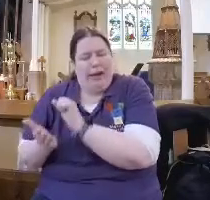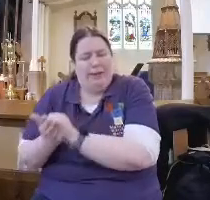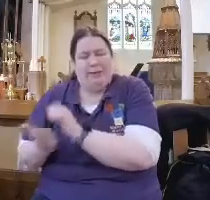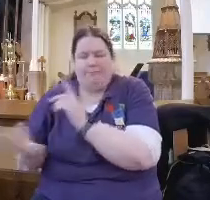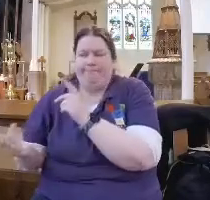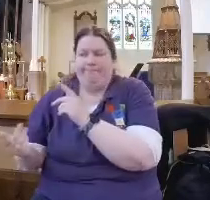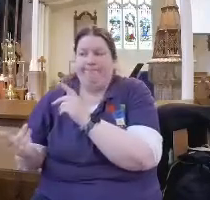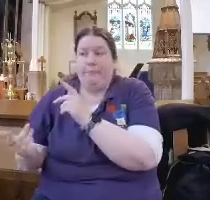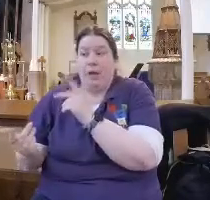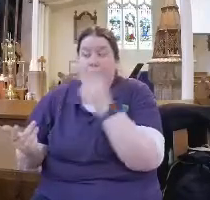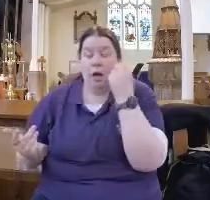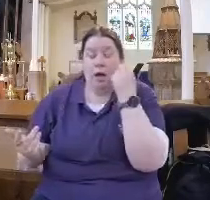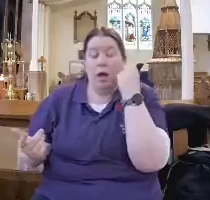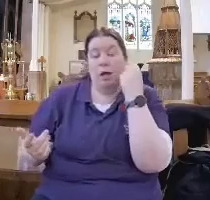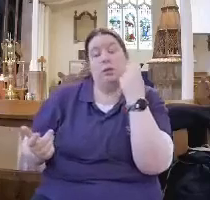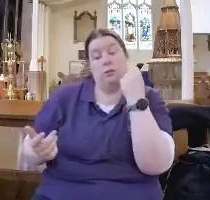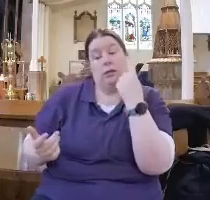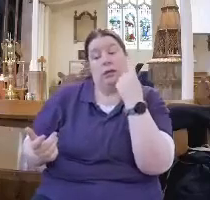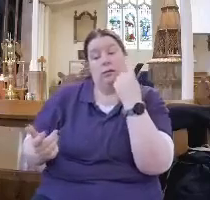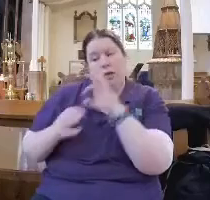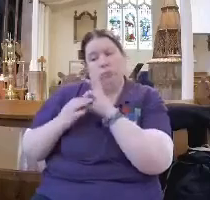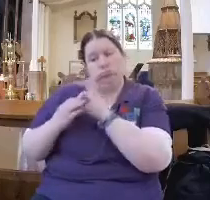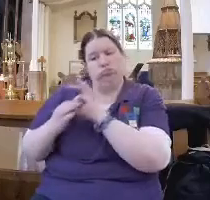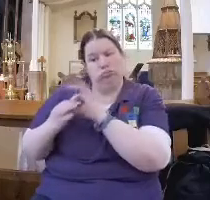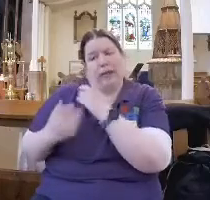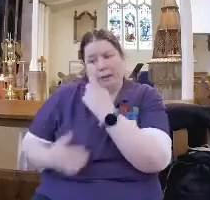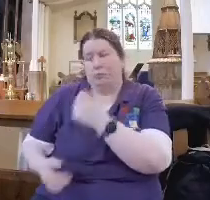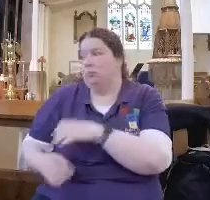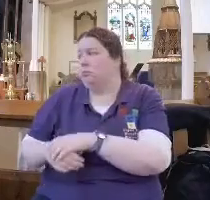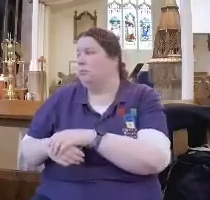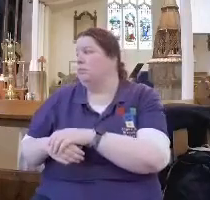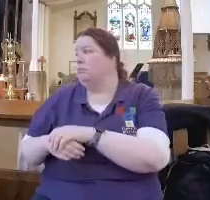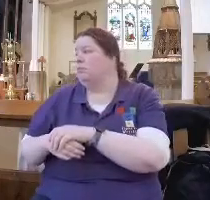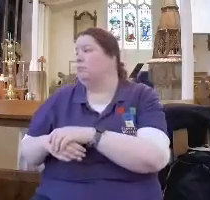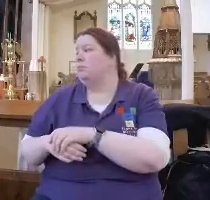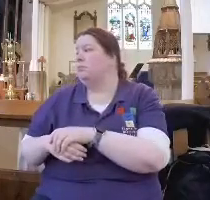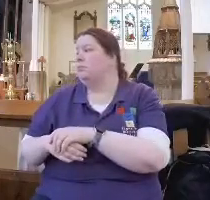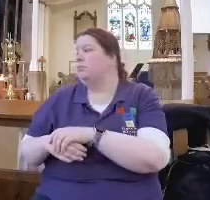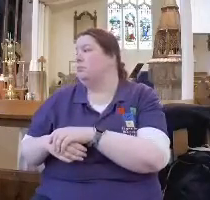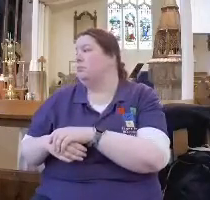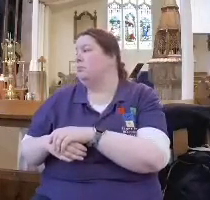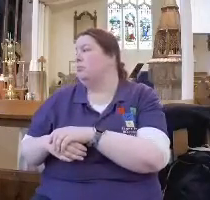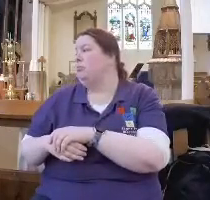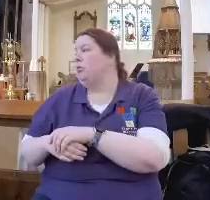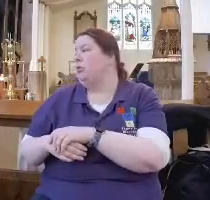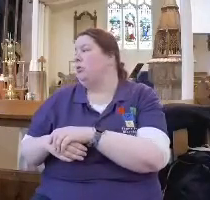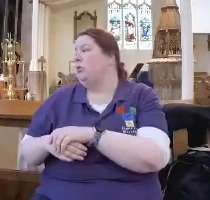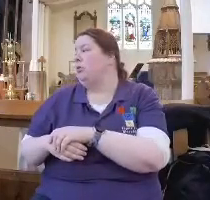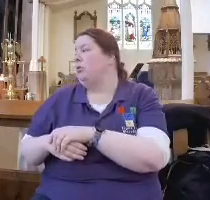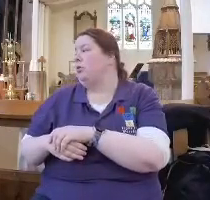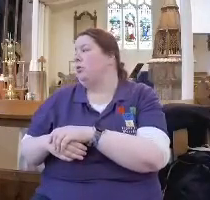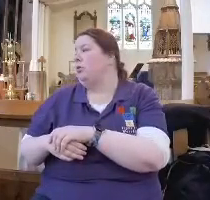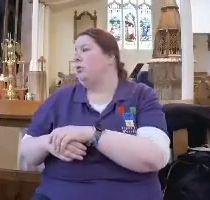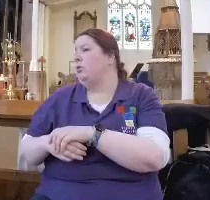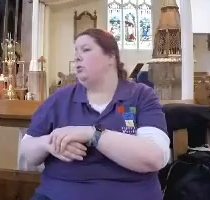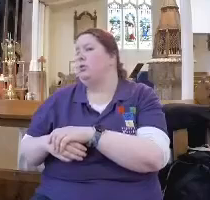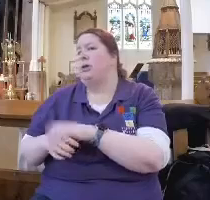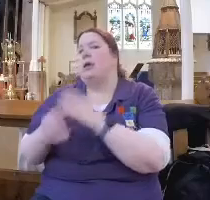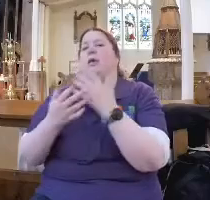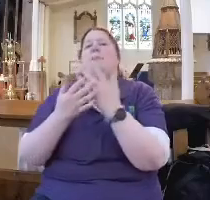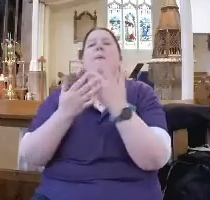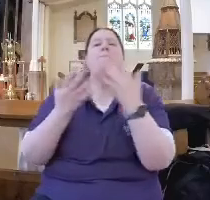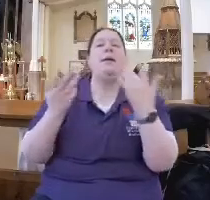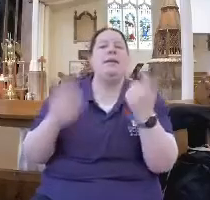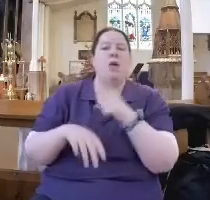I can fully relate to that. There has been, Priscilla's not here so I can use this phrase, many a